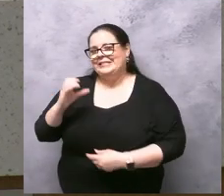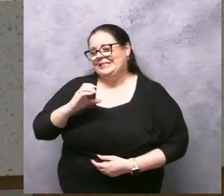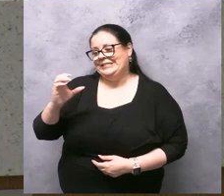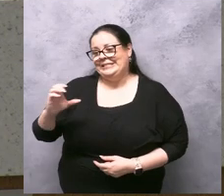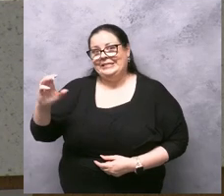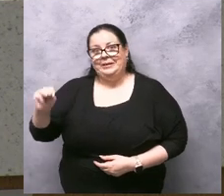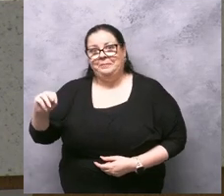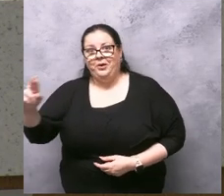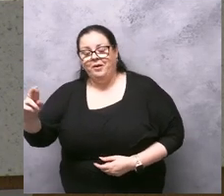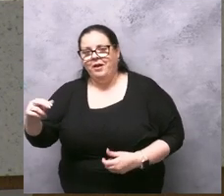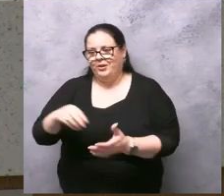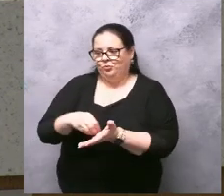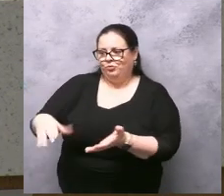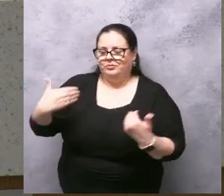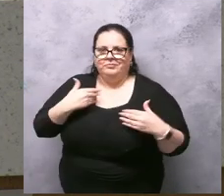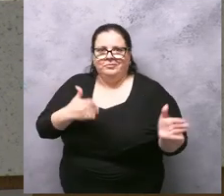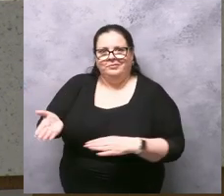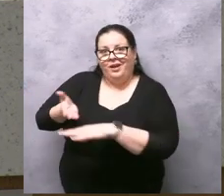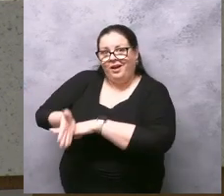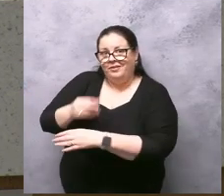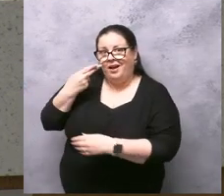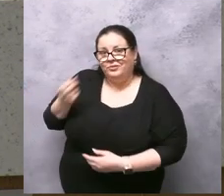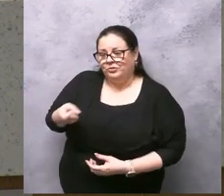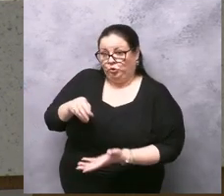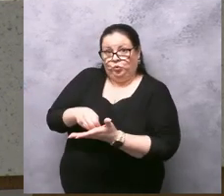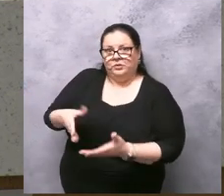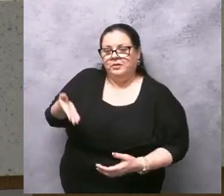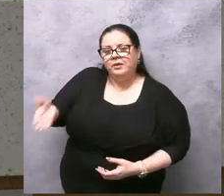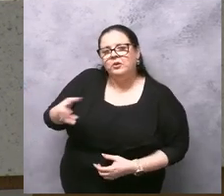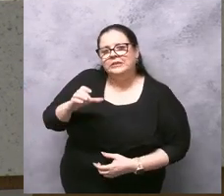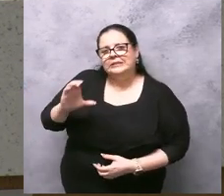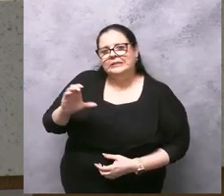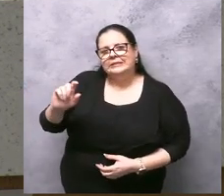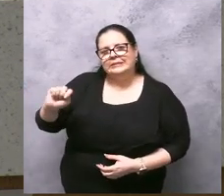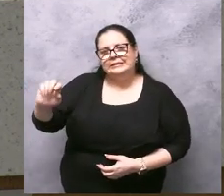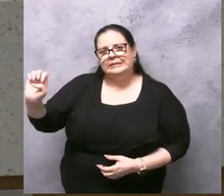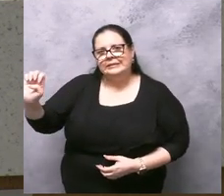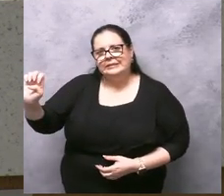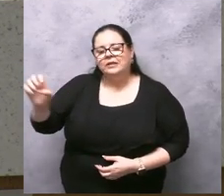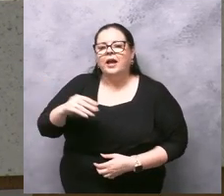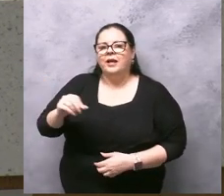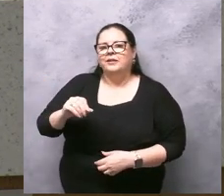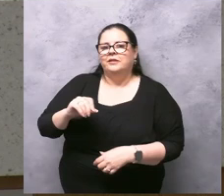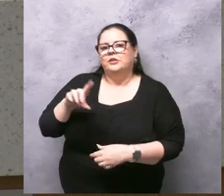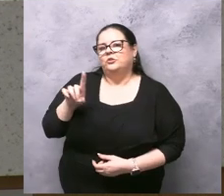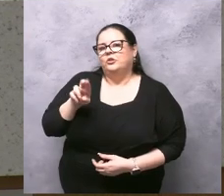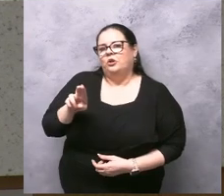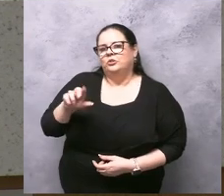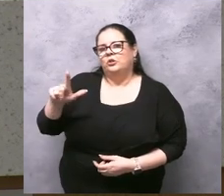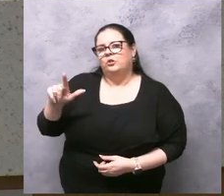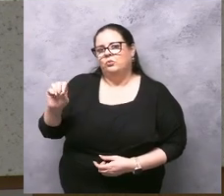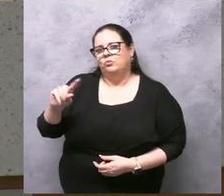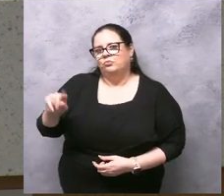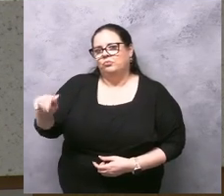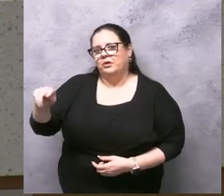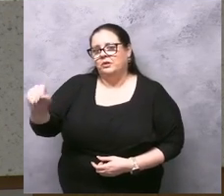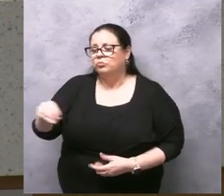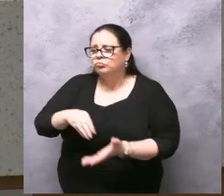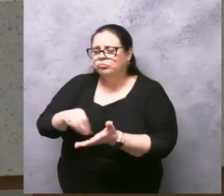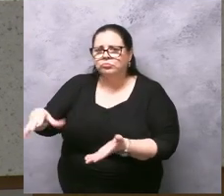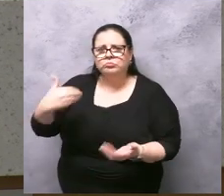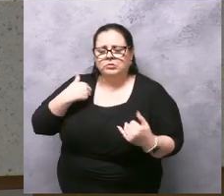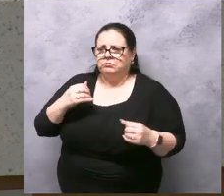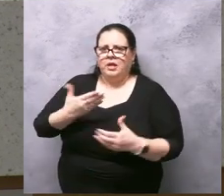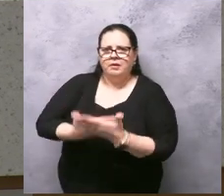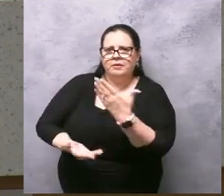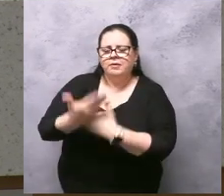and kids really having a plan after high school, students there, their CT department, and their wonderful principal, Mr. Lozano, kids have the opportunity to engage in some